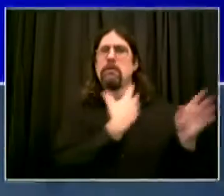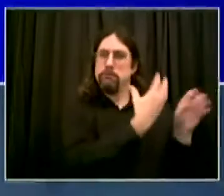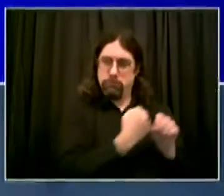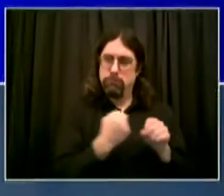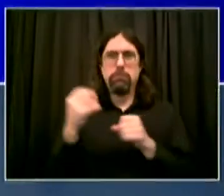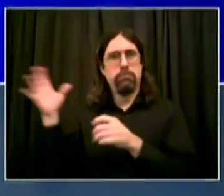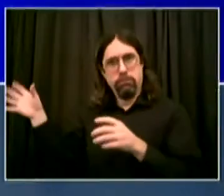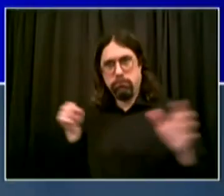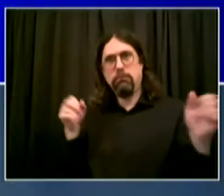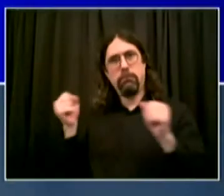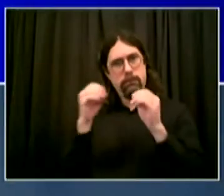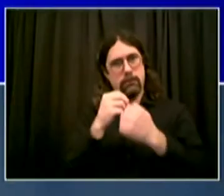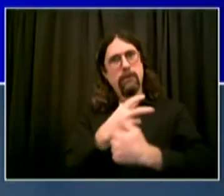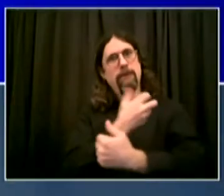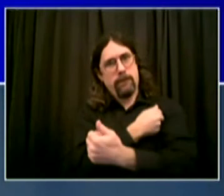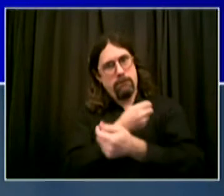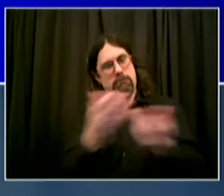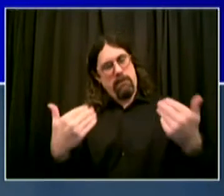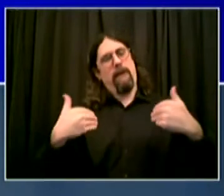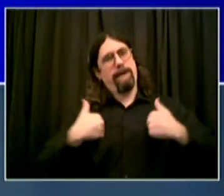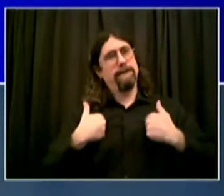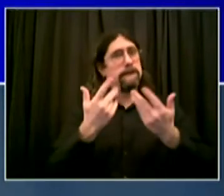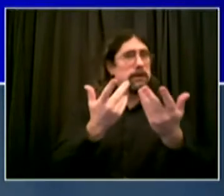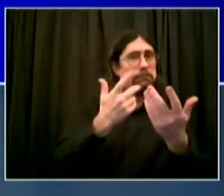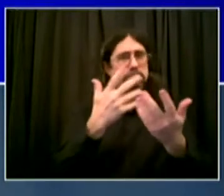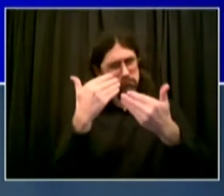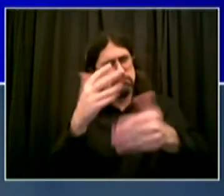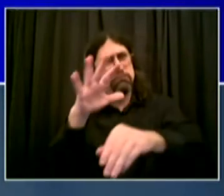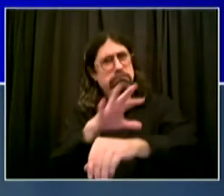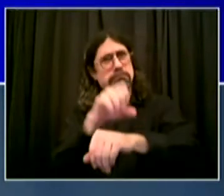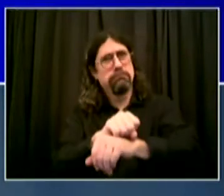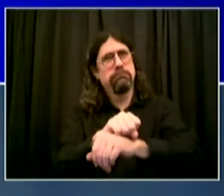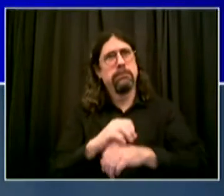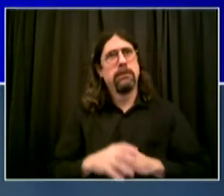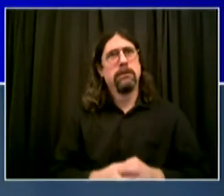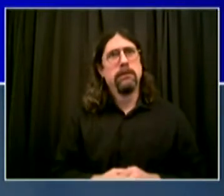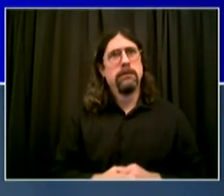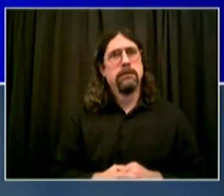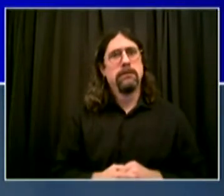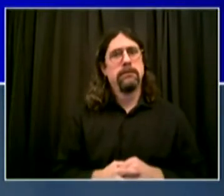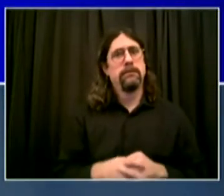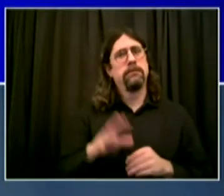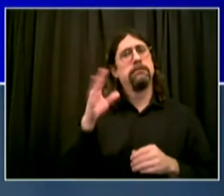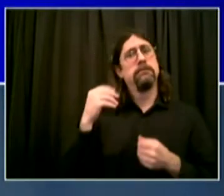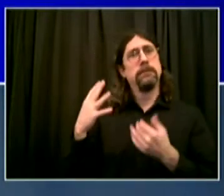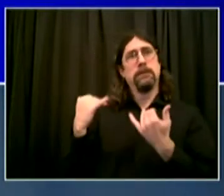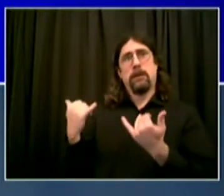have vaccinated today. As of today, from the beginning of our effort,